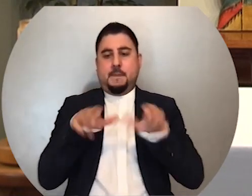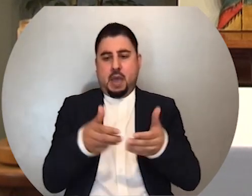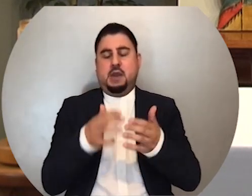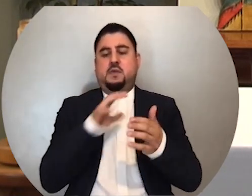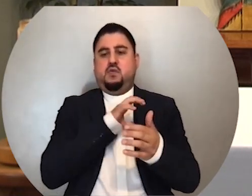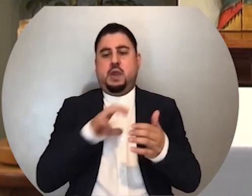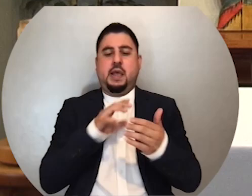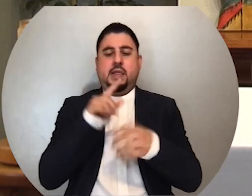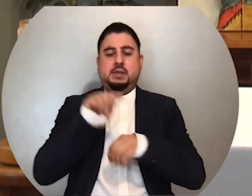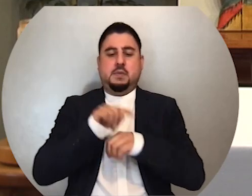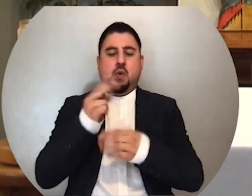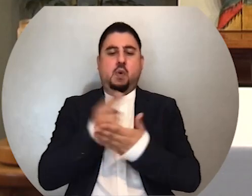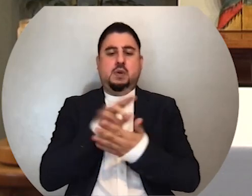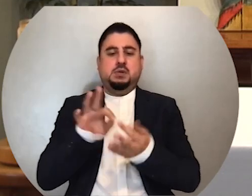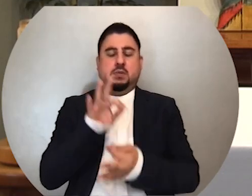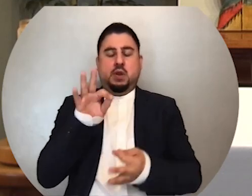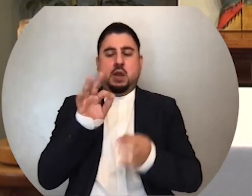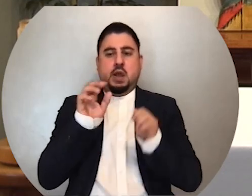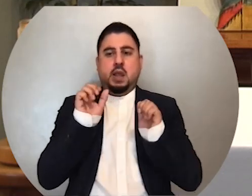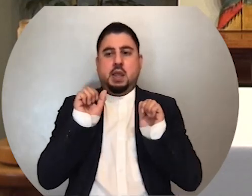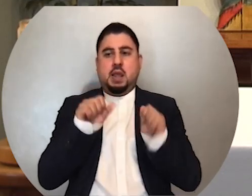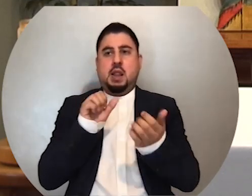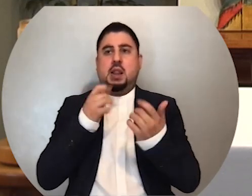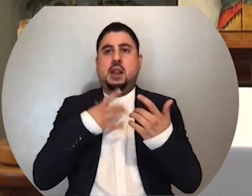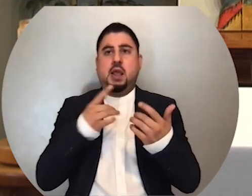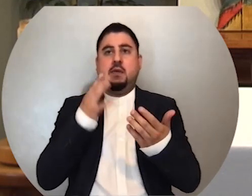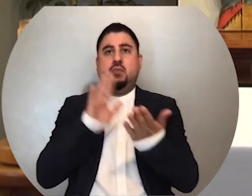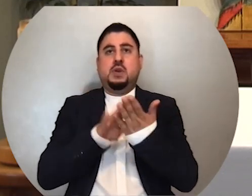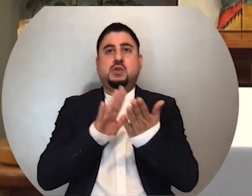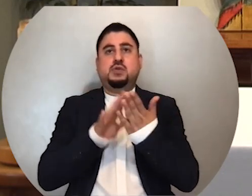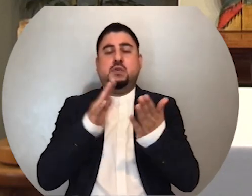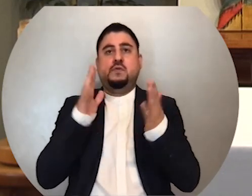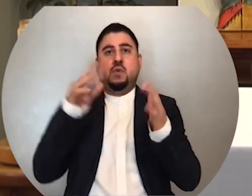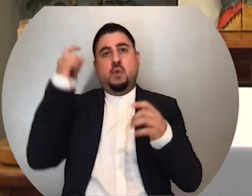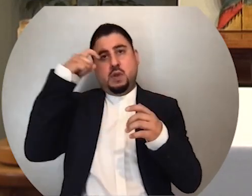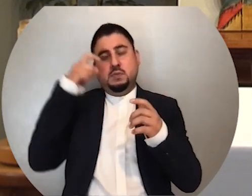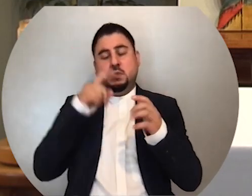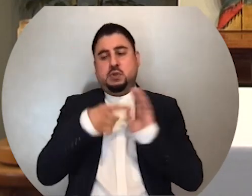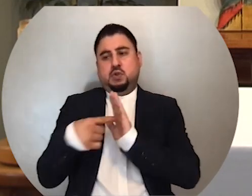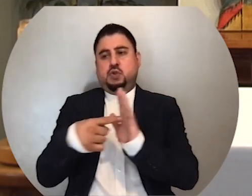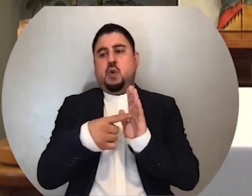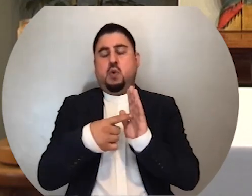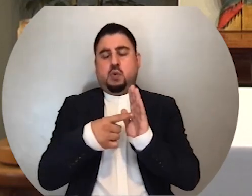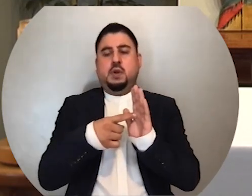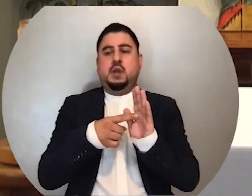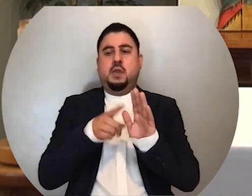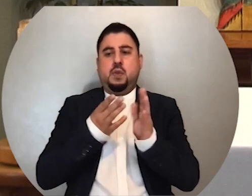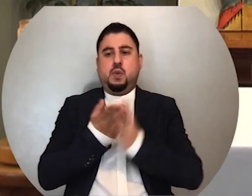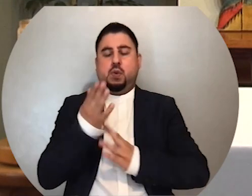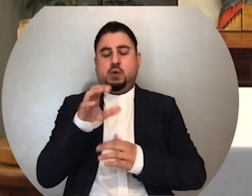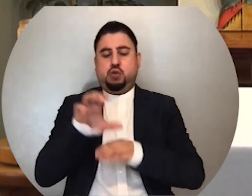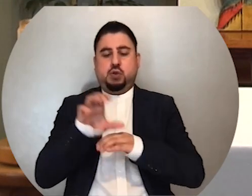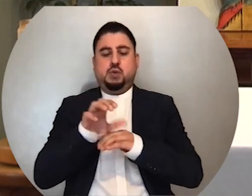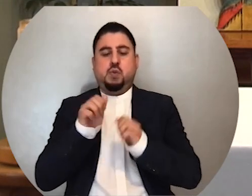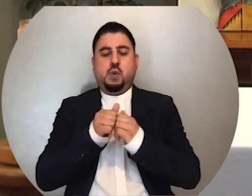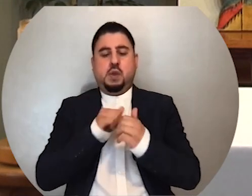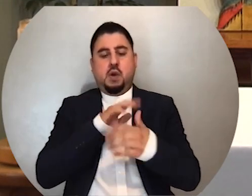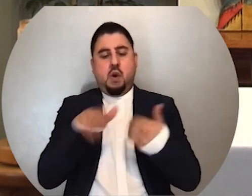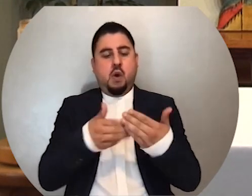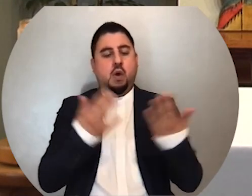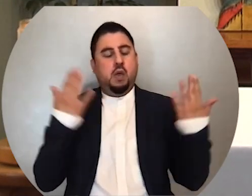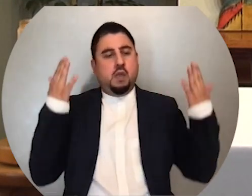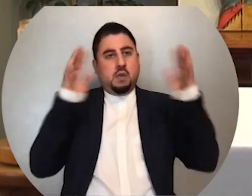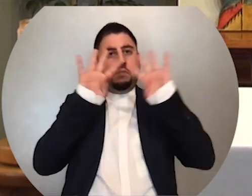temple of the Holy Spirit, might to the praise of your manifold wisdom be manifest as the church. And so in company